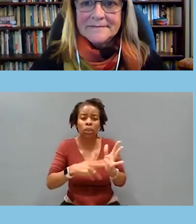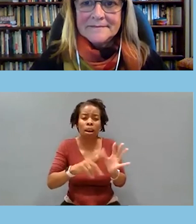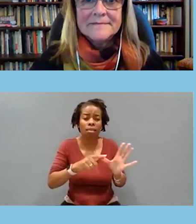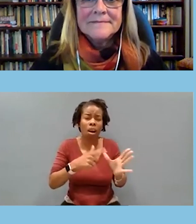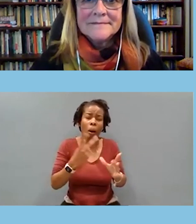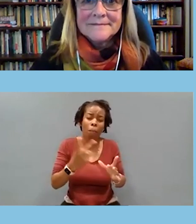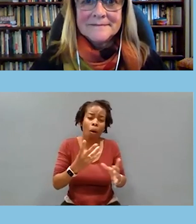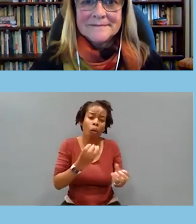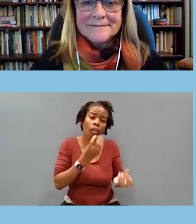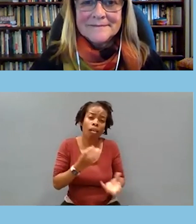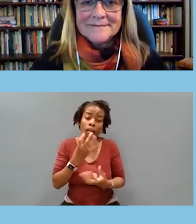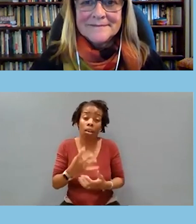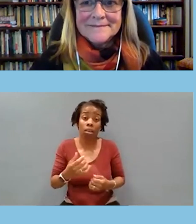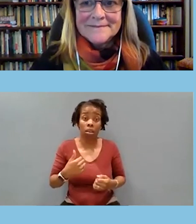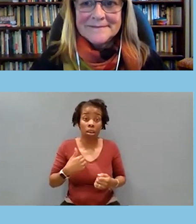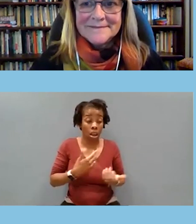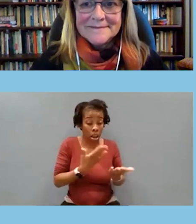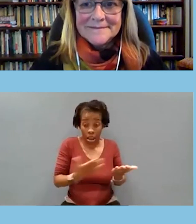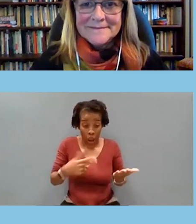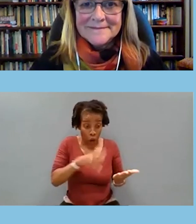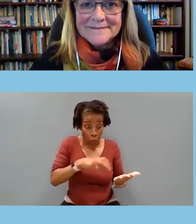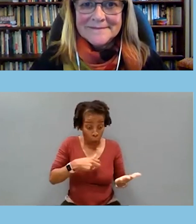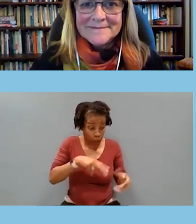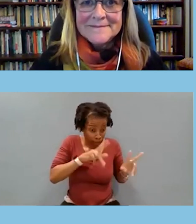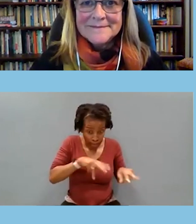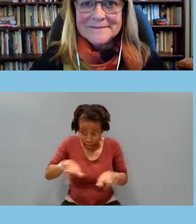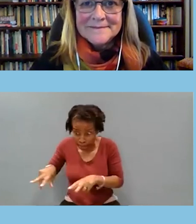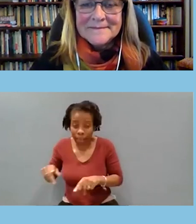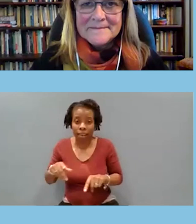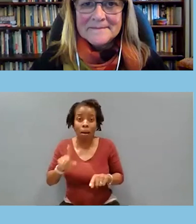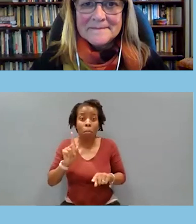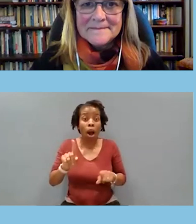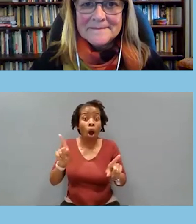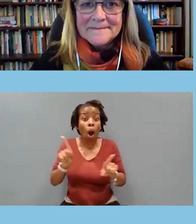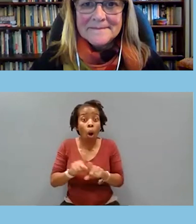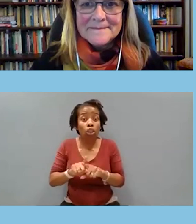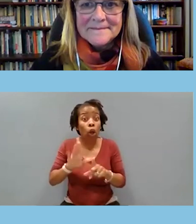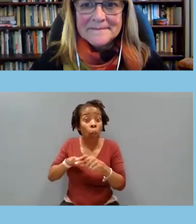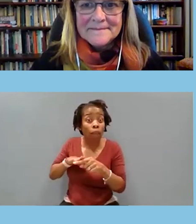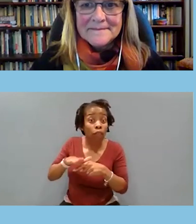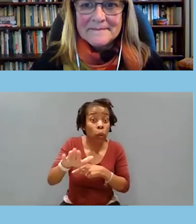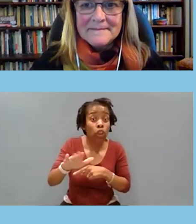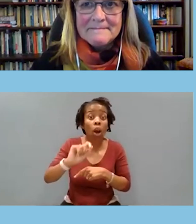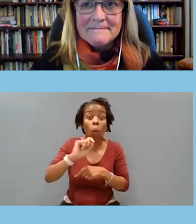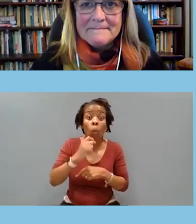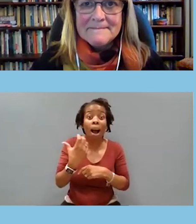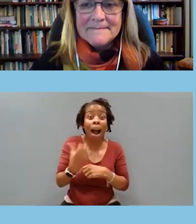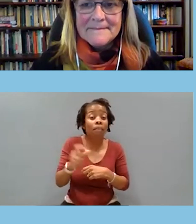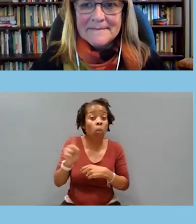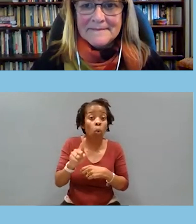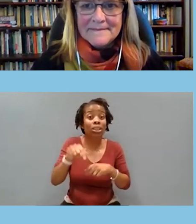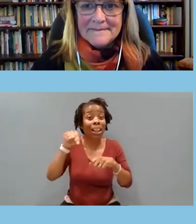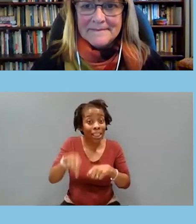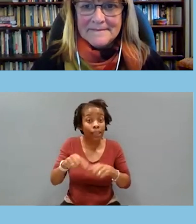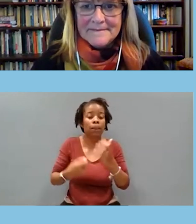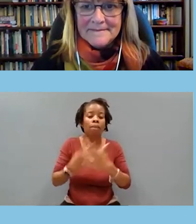to be scrutinizing my notes, but I'm also going to have access in the future, as will you all, to the video of this event that will be edited